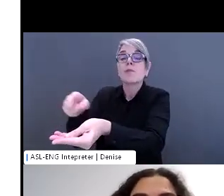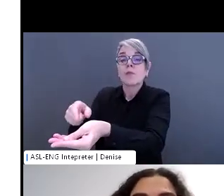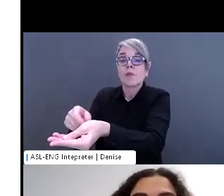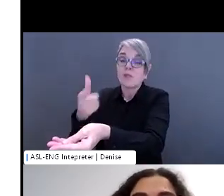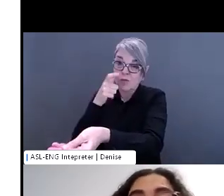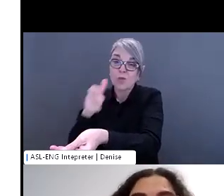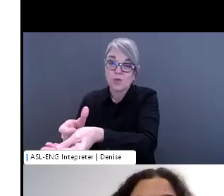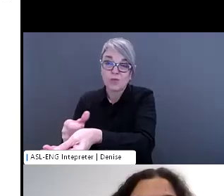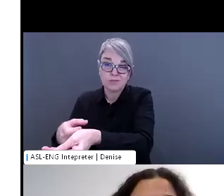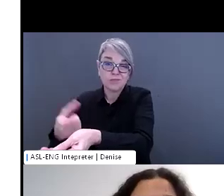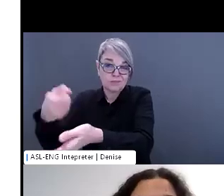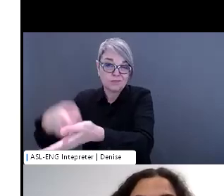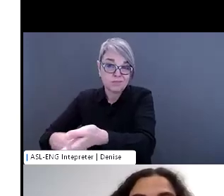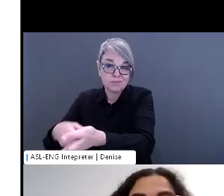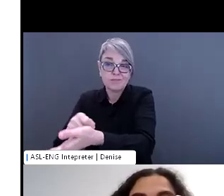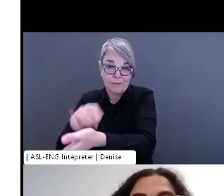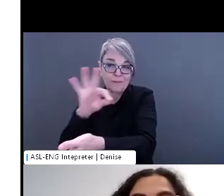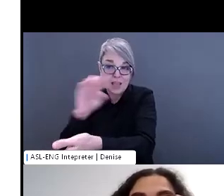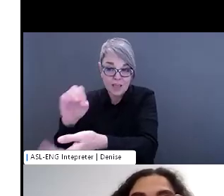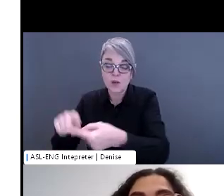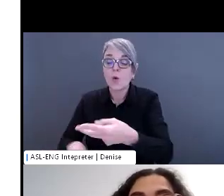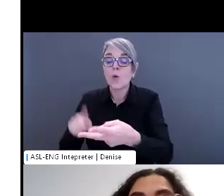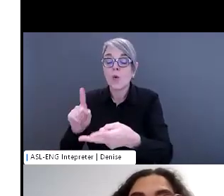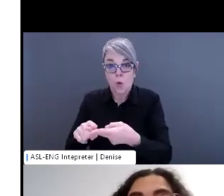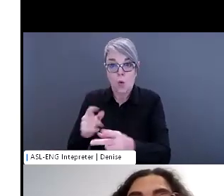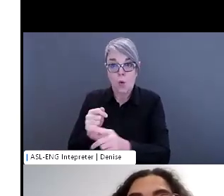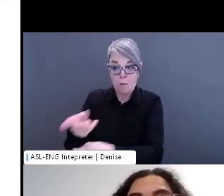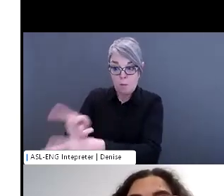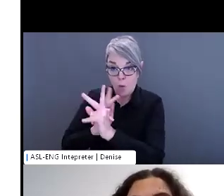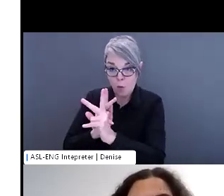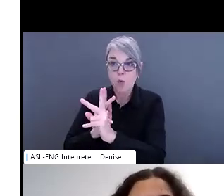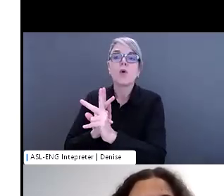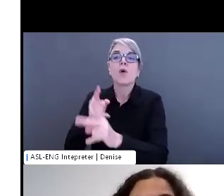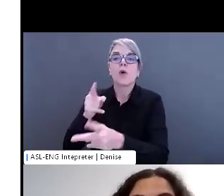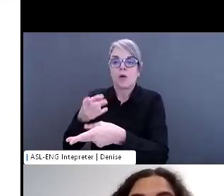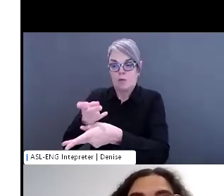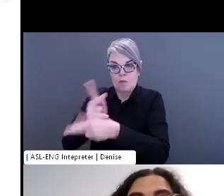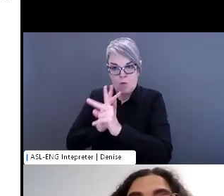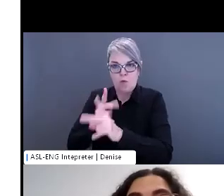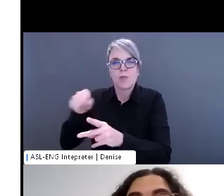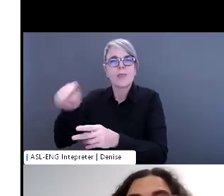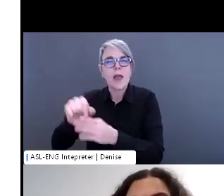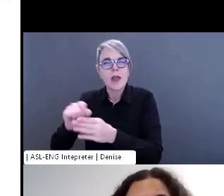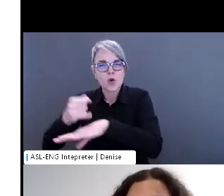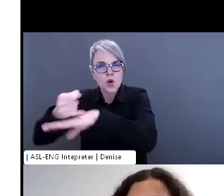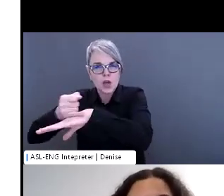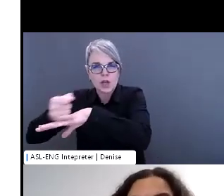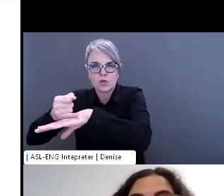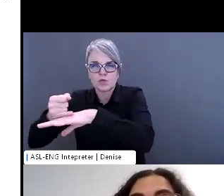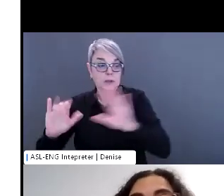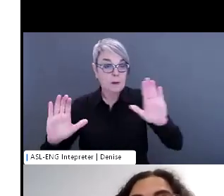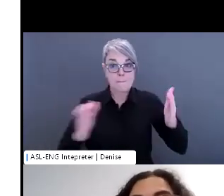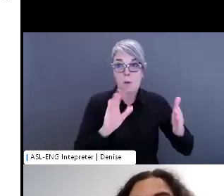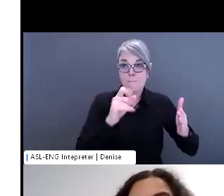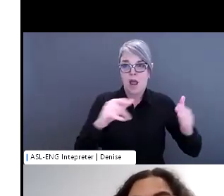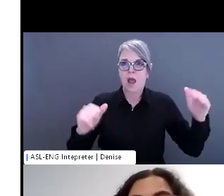or take out a loan. So the fee is often much more than you would pay at a bank. And the money you get from a cash store is called